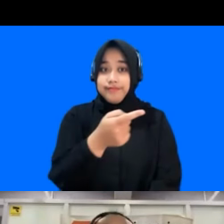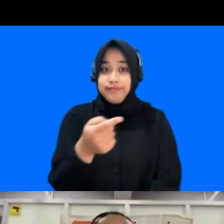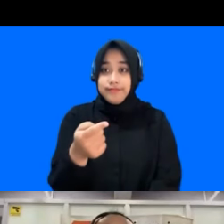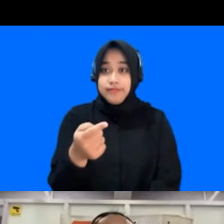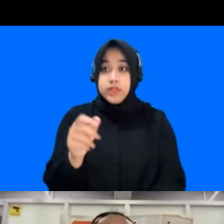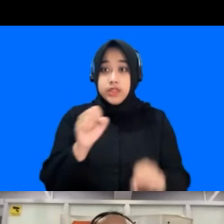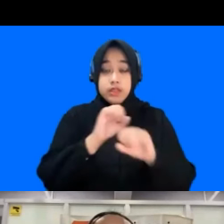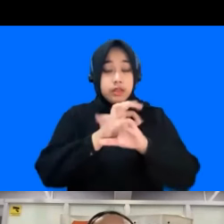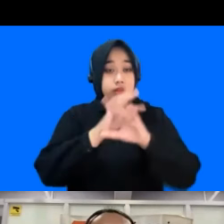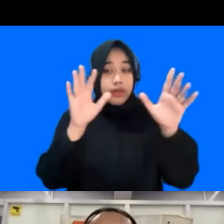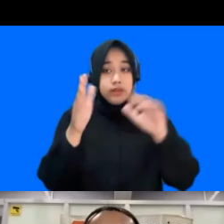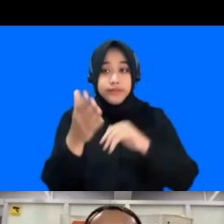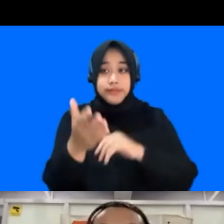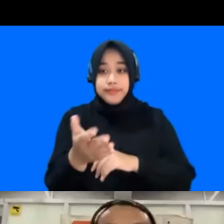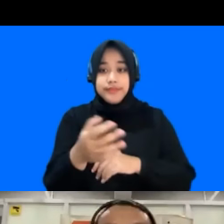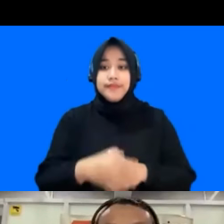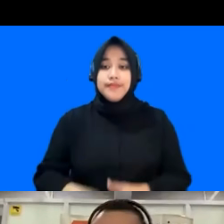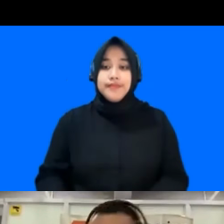Yes.